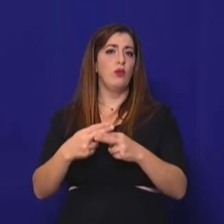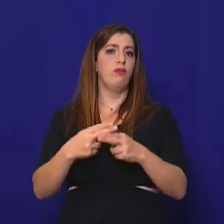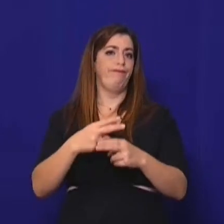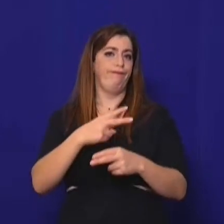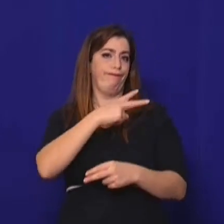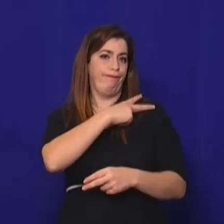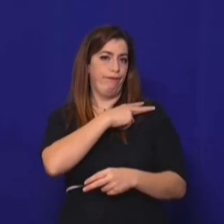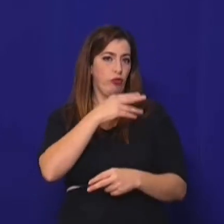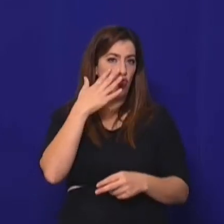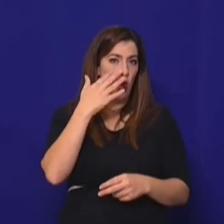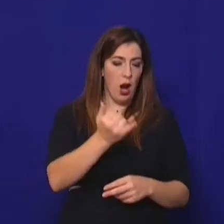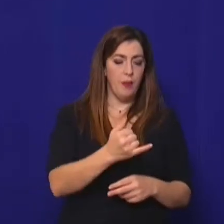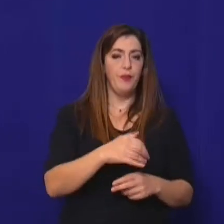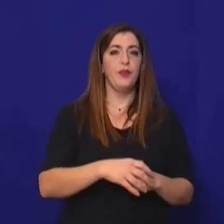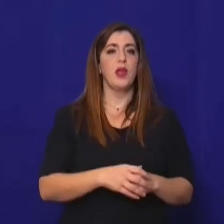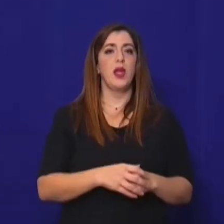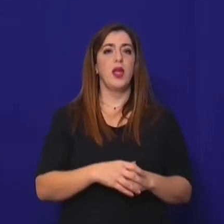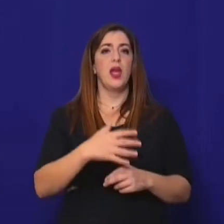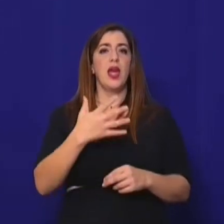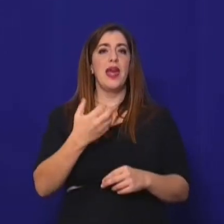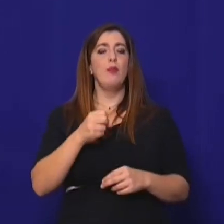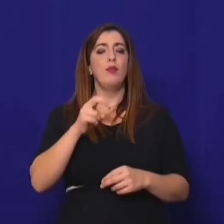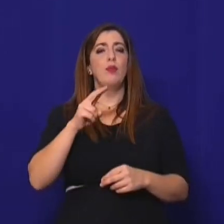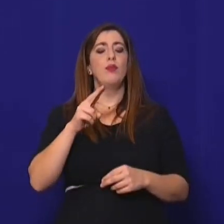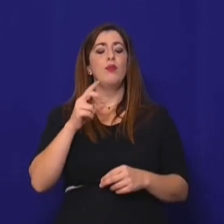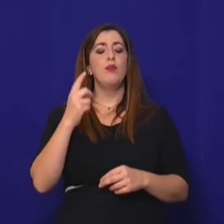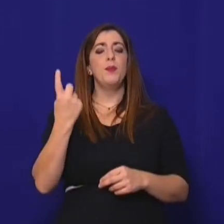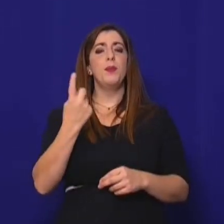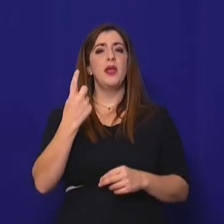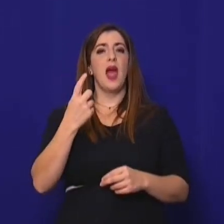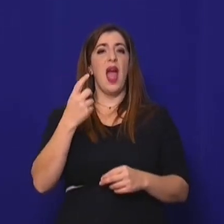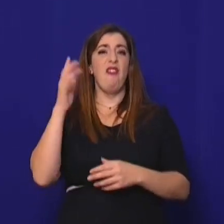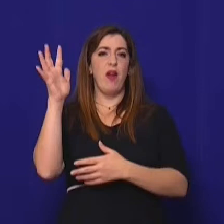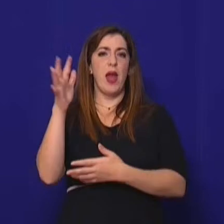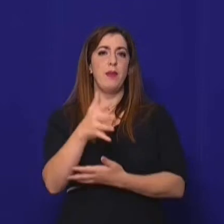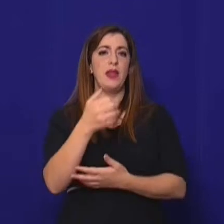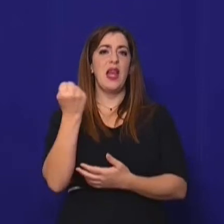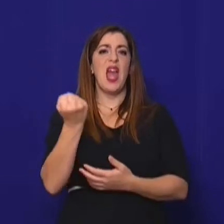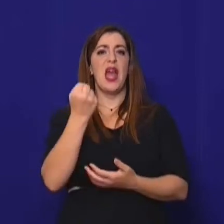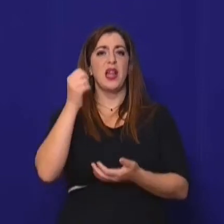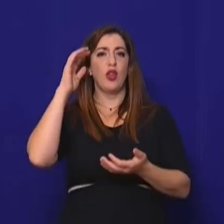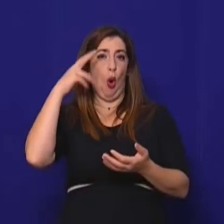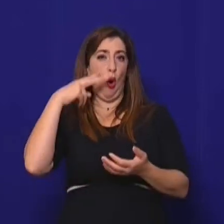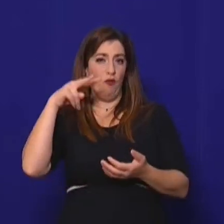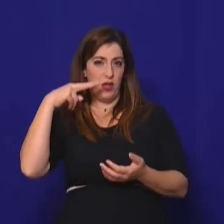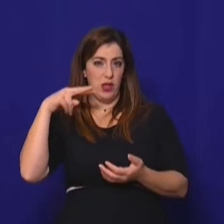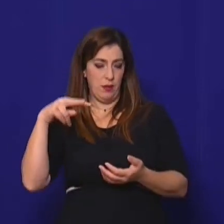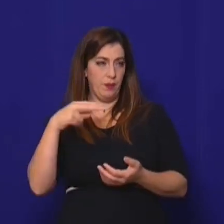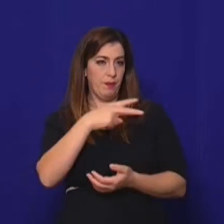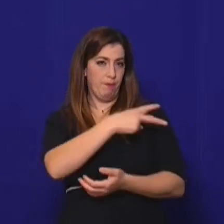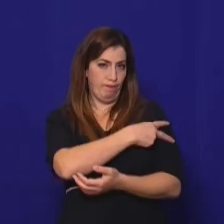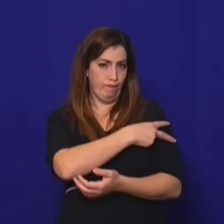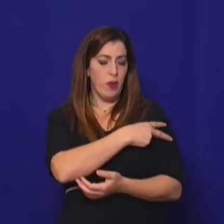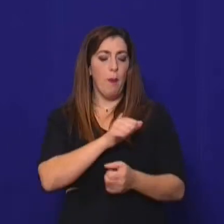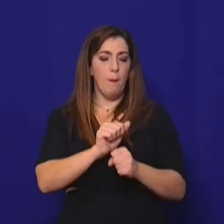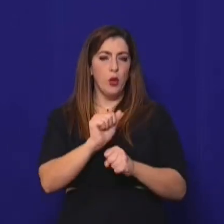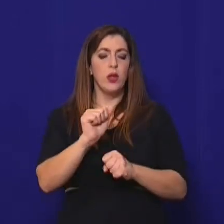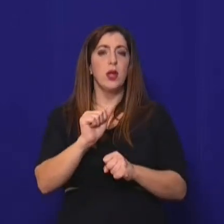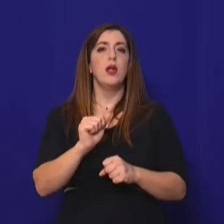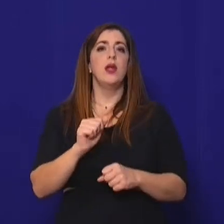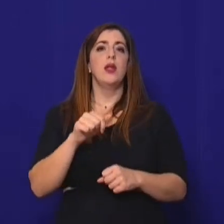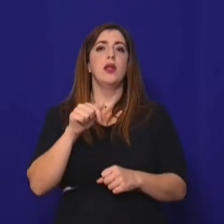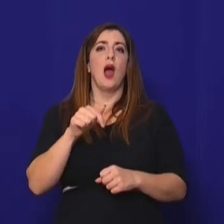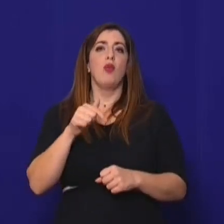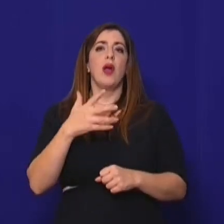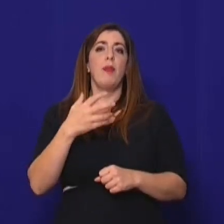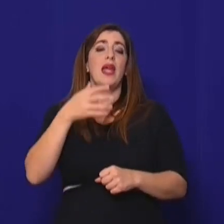Health Officers li dawn qegħdin iduru fuq dawk in-nies li qegħdin f'kwarantina. Infatti sa issa mill-bidu għamilna